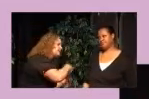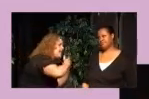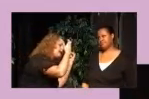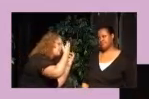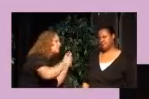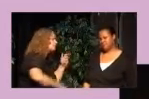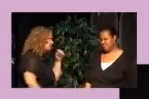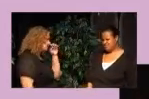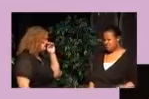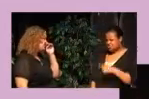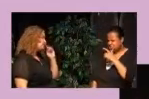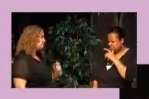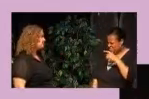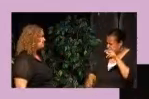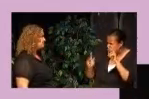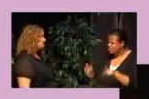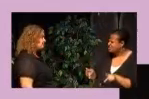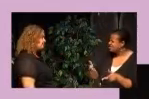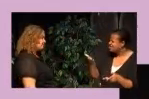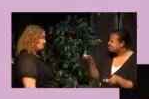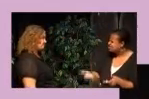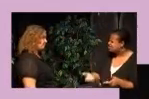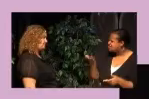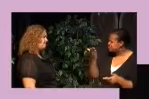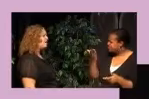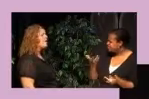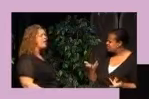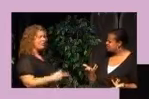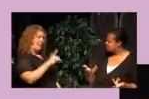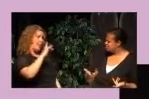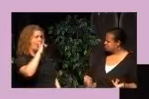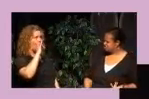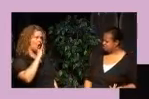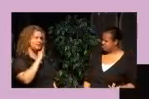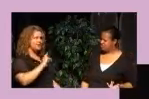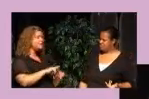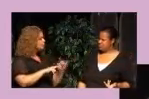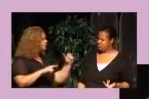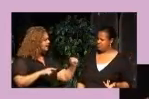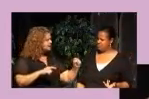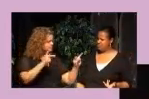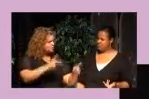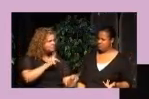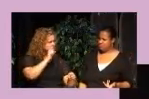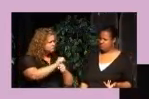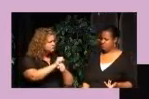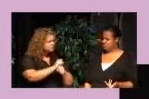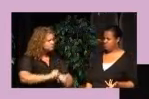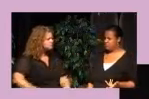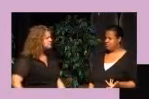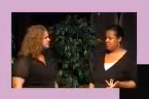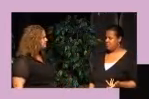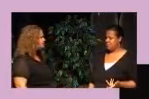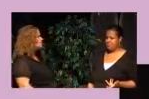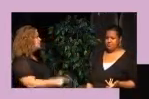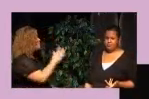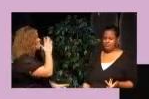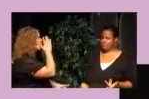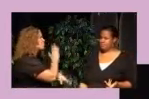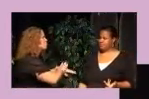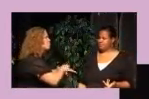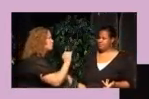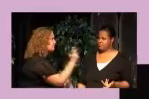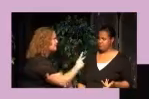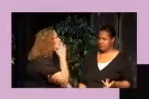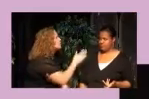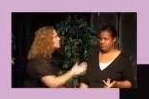But this is a person? So she says, and she looks like one more or less. Oh, she is one. She'll doubtless be